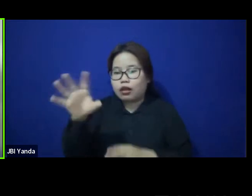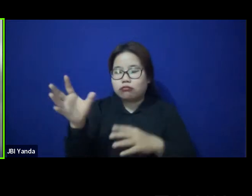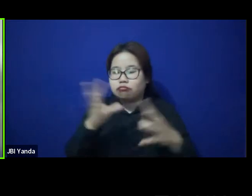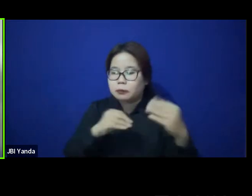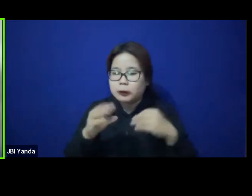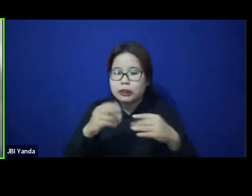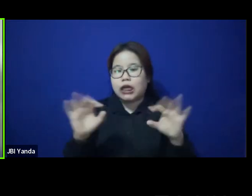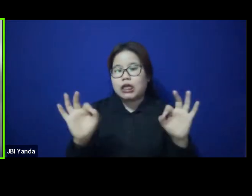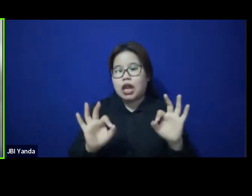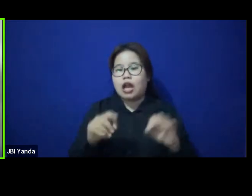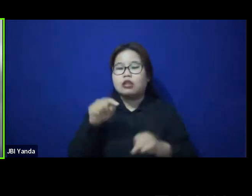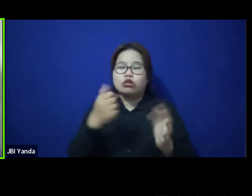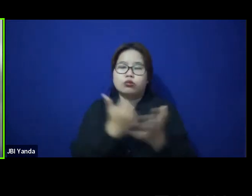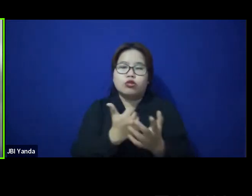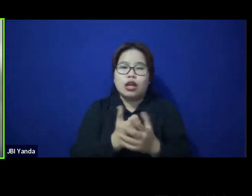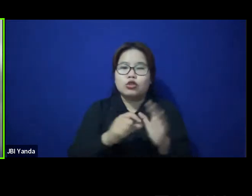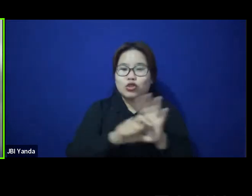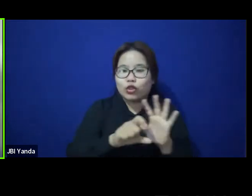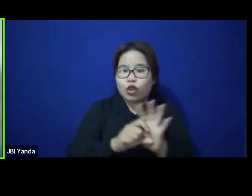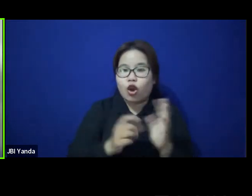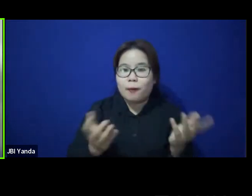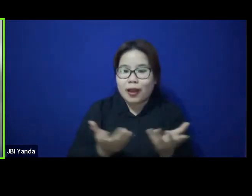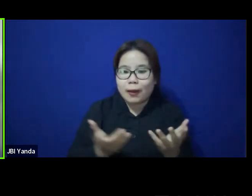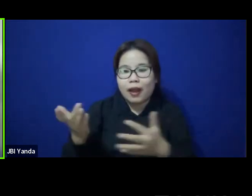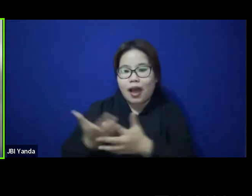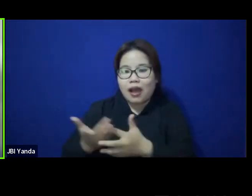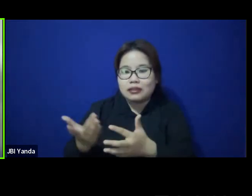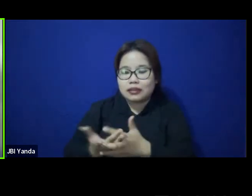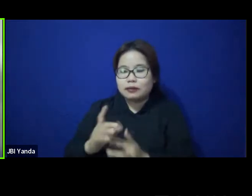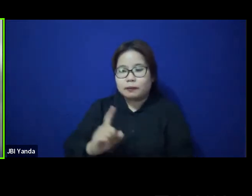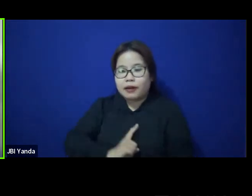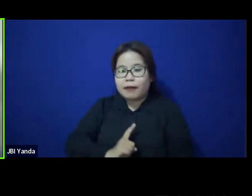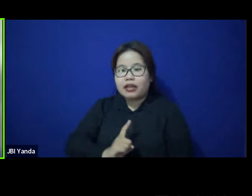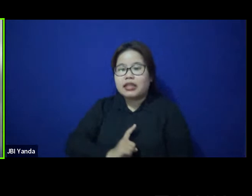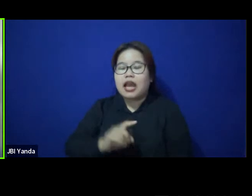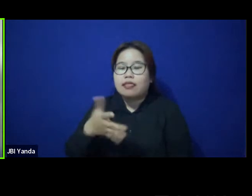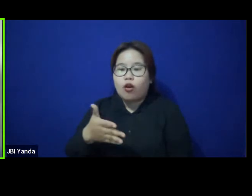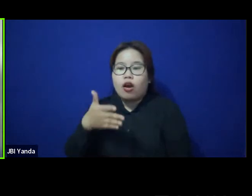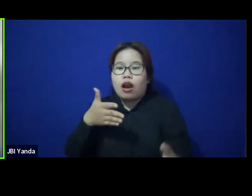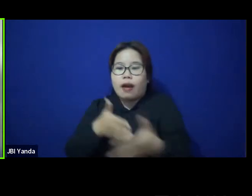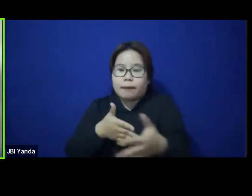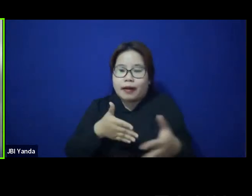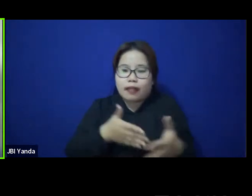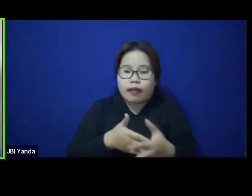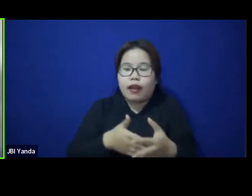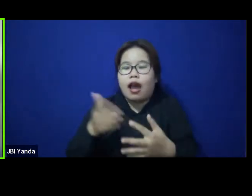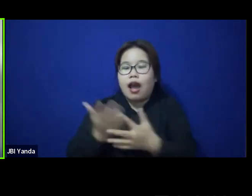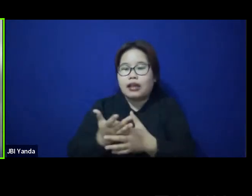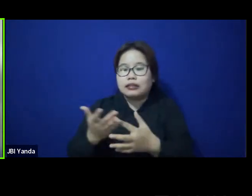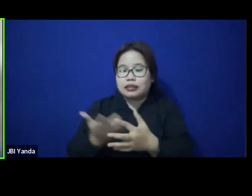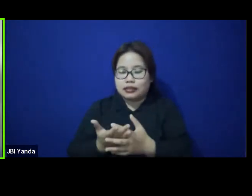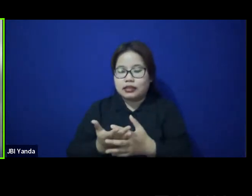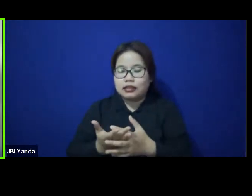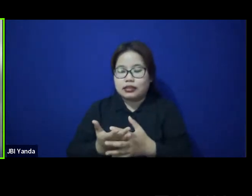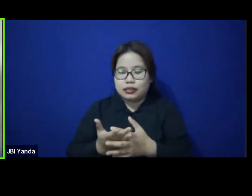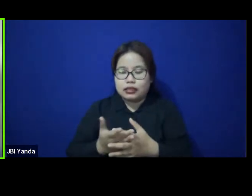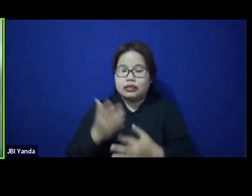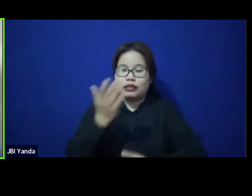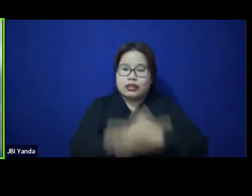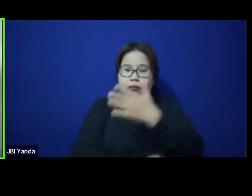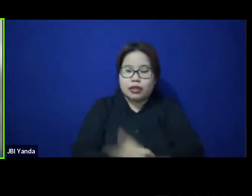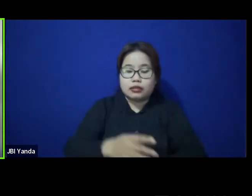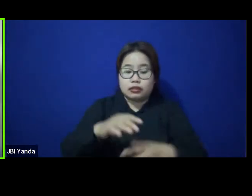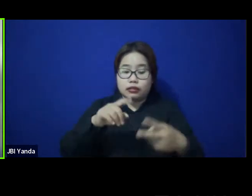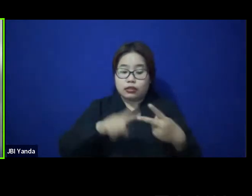interpersonal accessibility barrier. A second thing is the environment. So 1